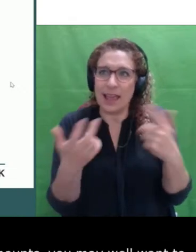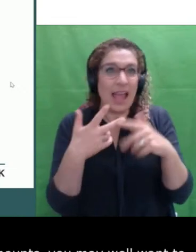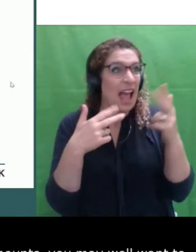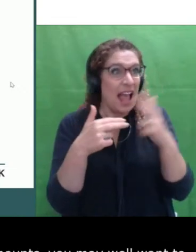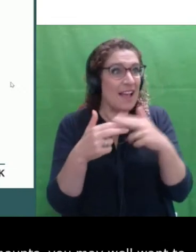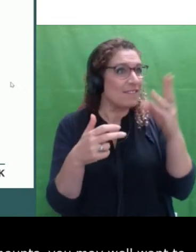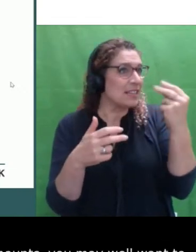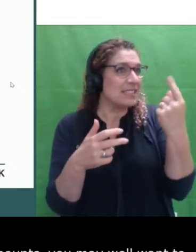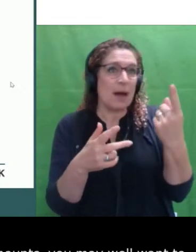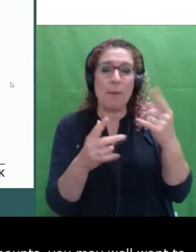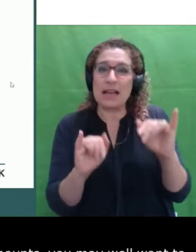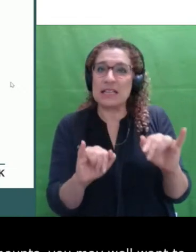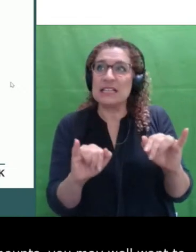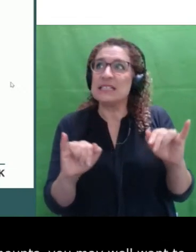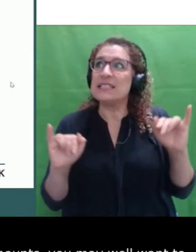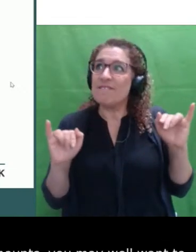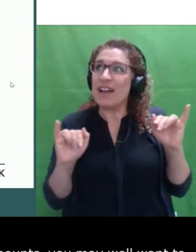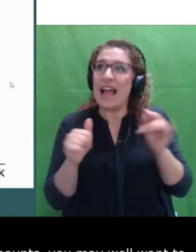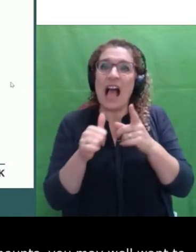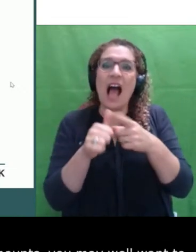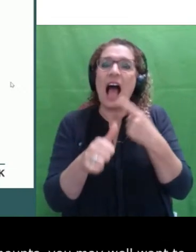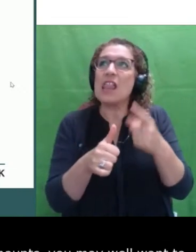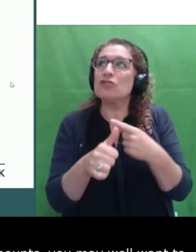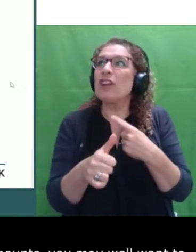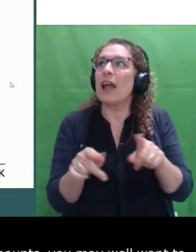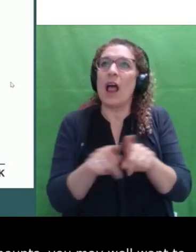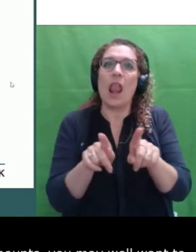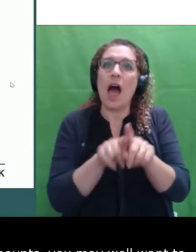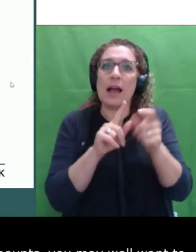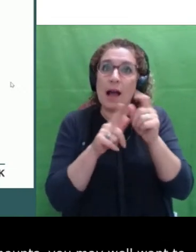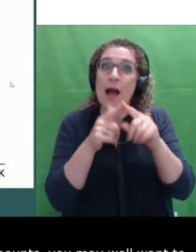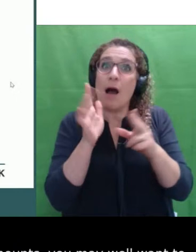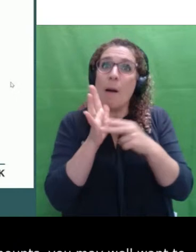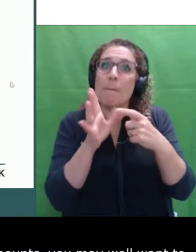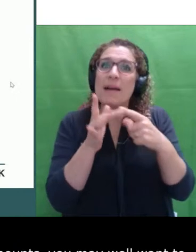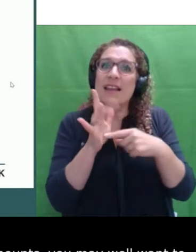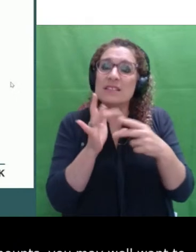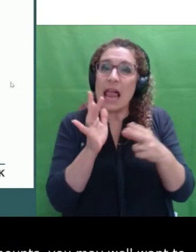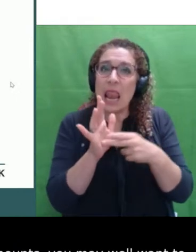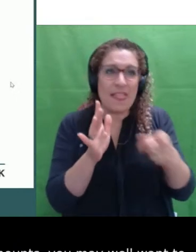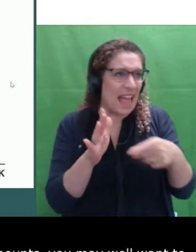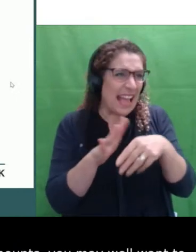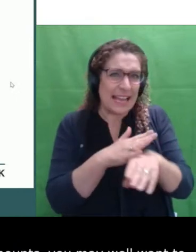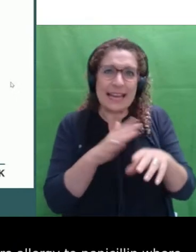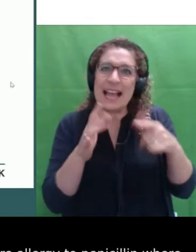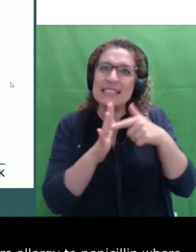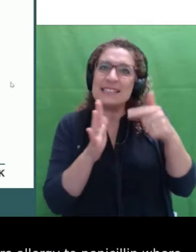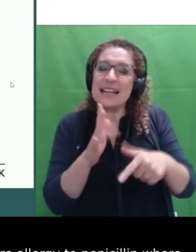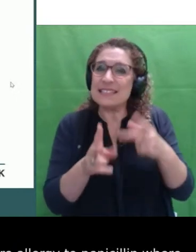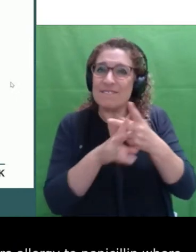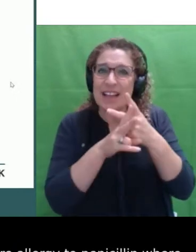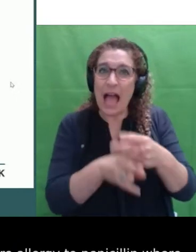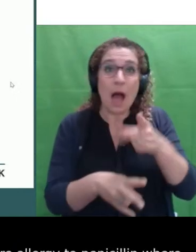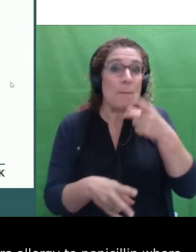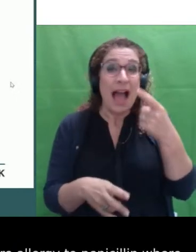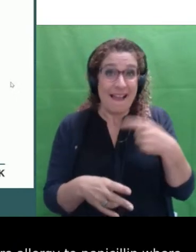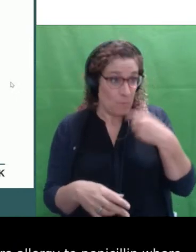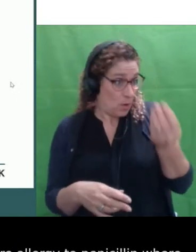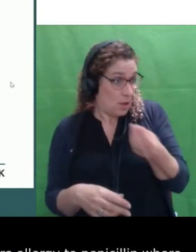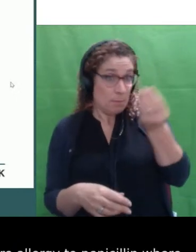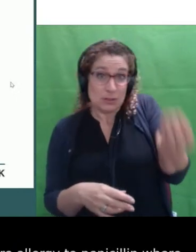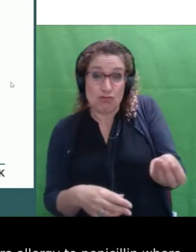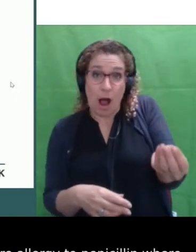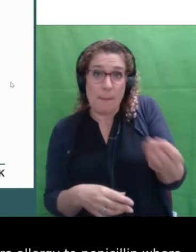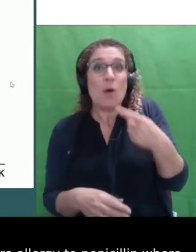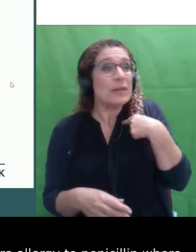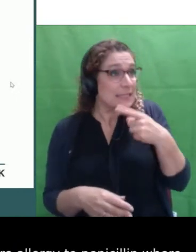really severe allergy to say penicillin where they've been on intensive care whenever we prescribe we're going to say are you allergic to anything and they'll